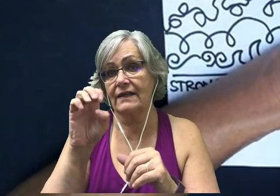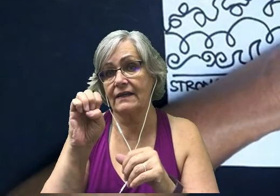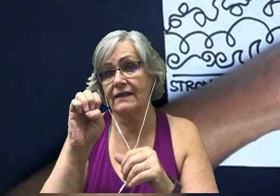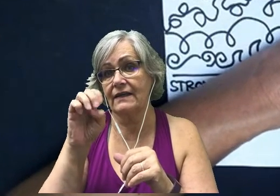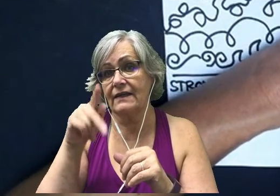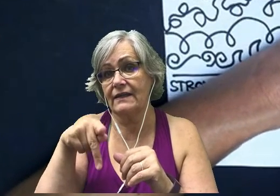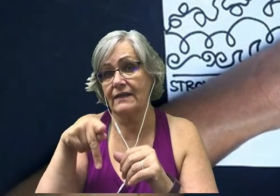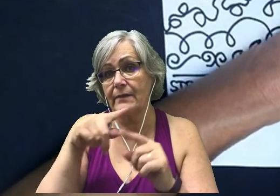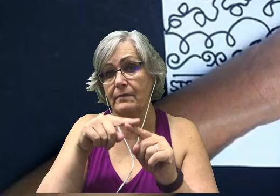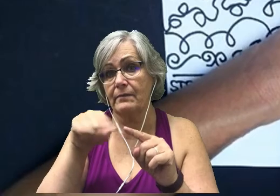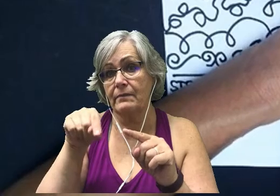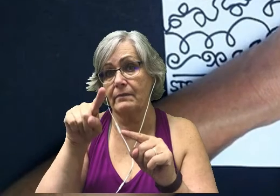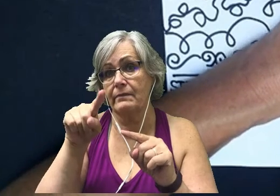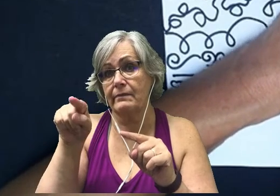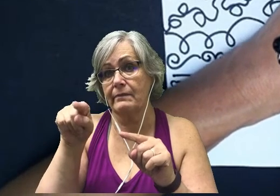line.